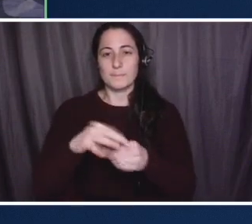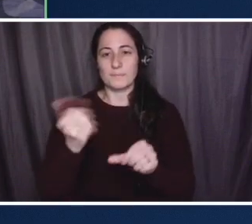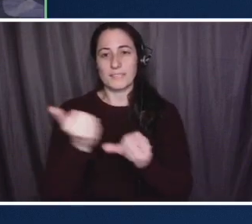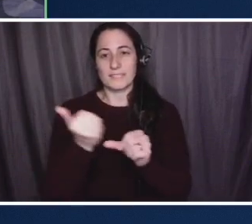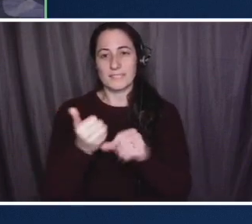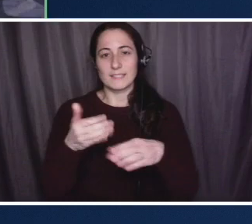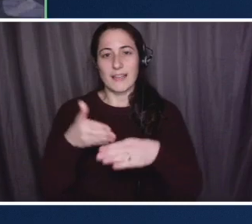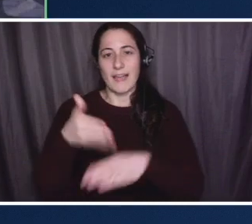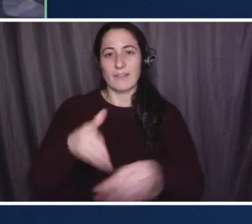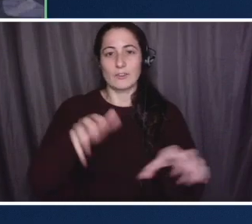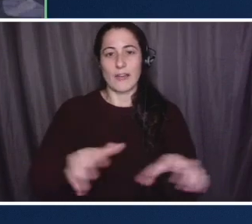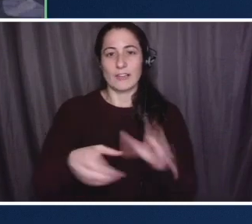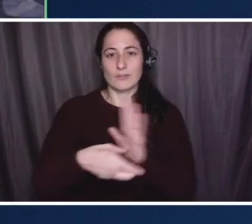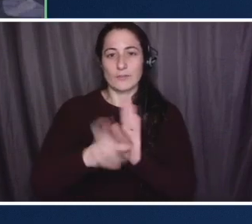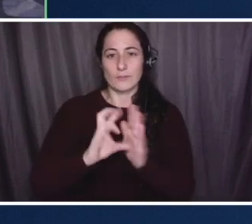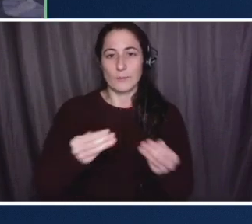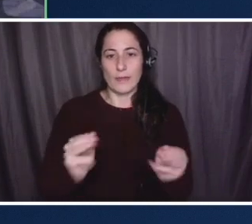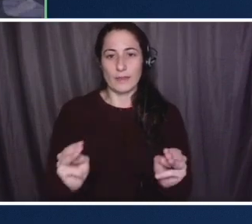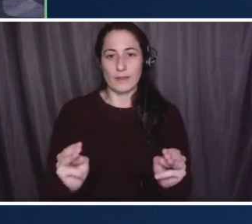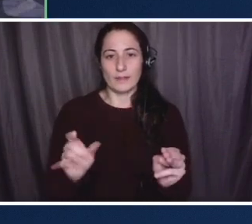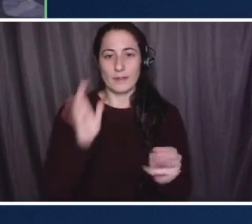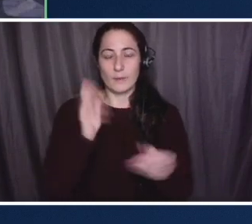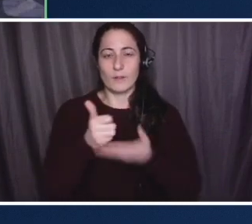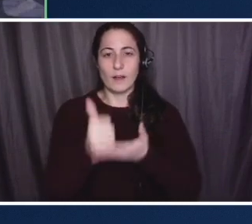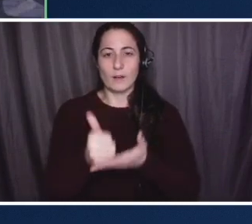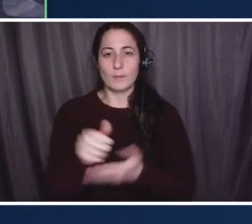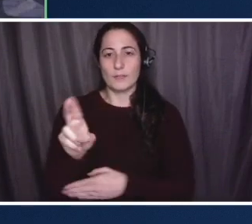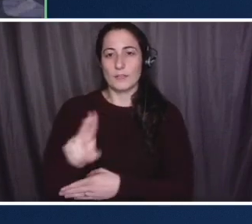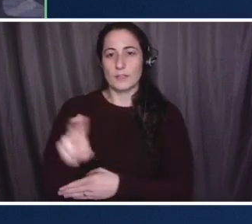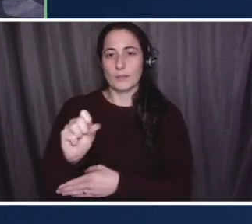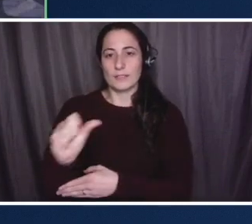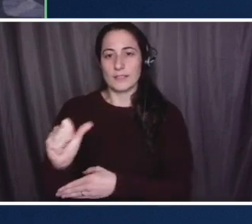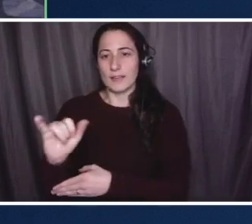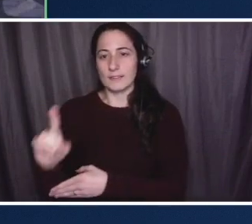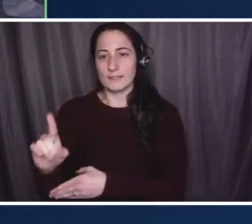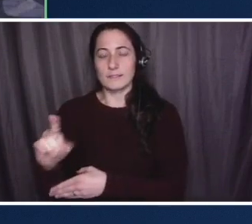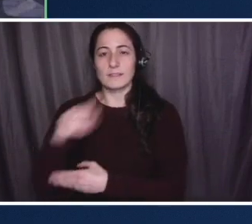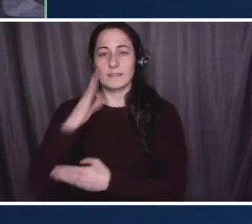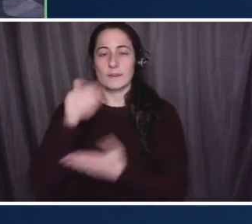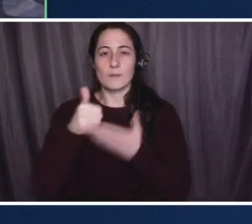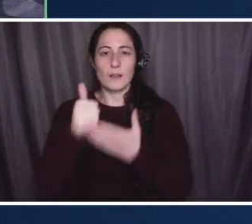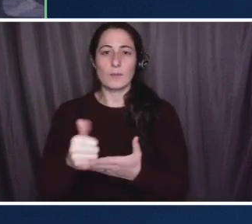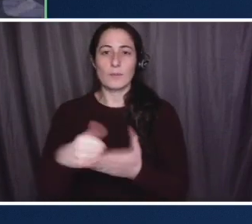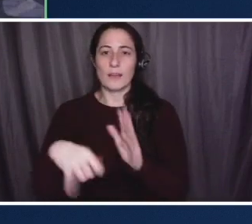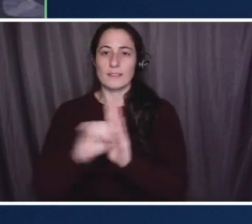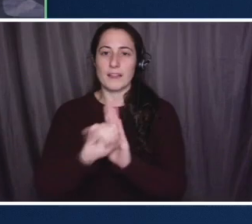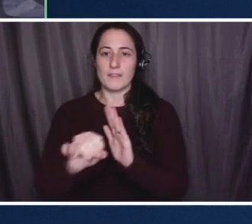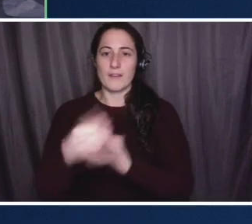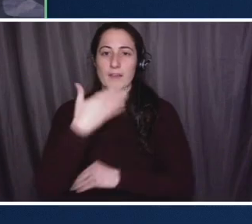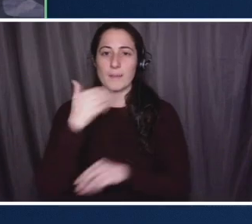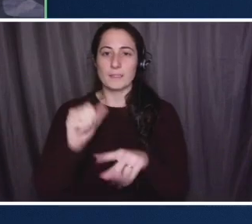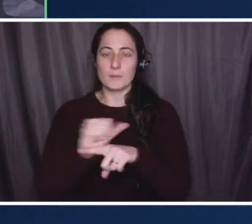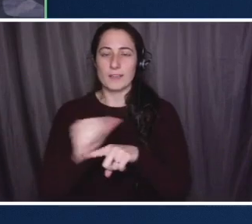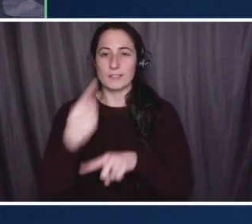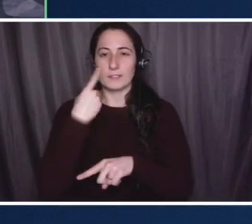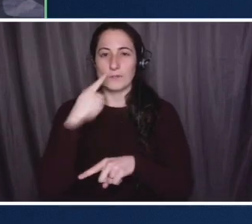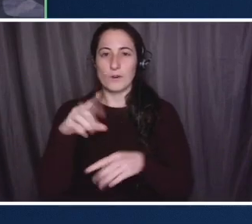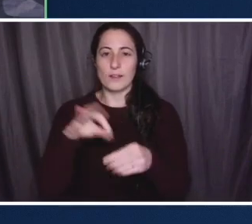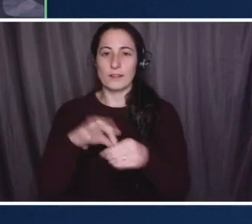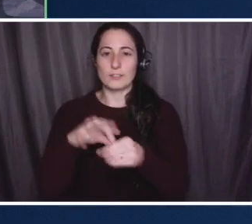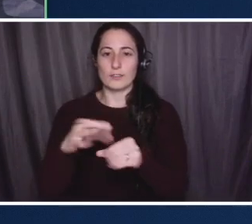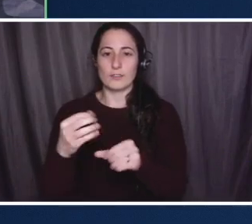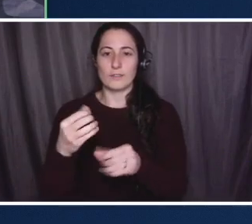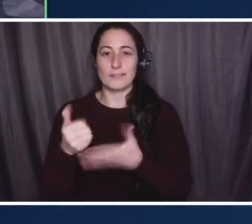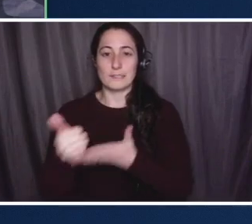methodology to help USAID identify best practices for electoral assistance. But what